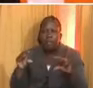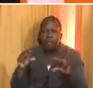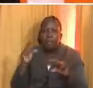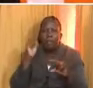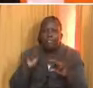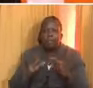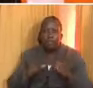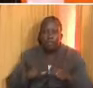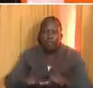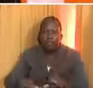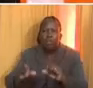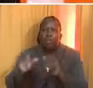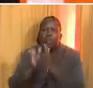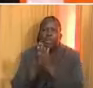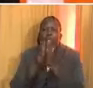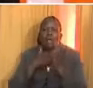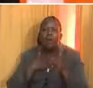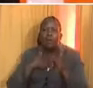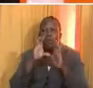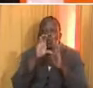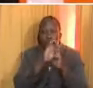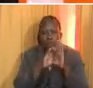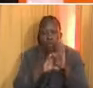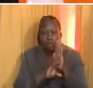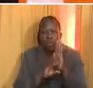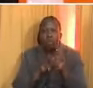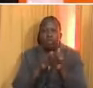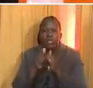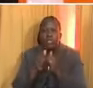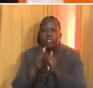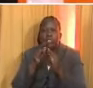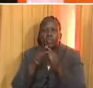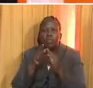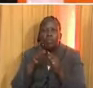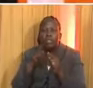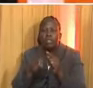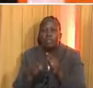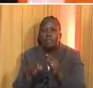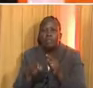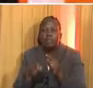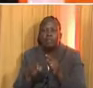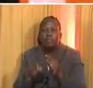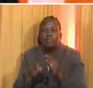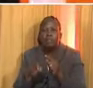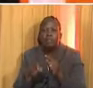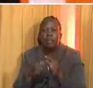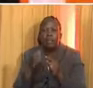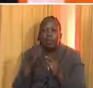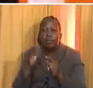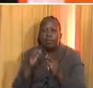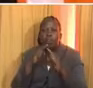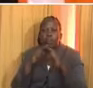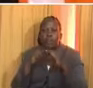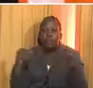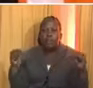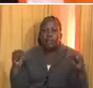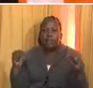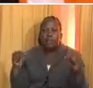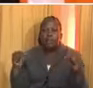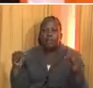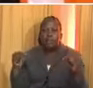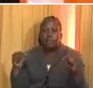inconsistent with the Constitution, to which extent it was correctly so declared. I would reject this ground of